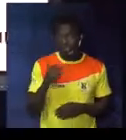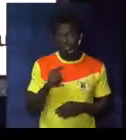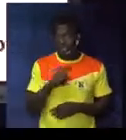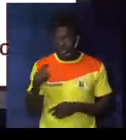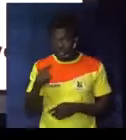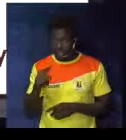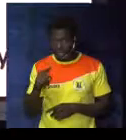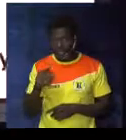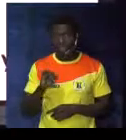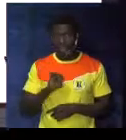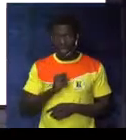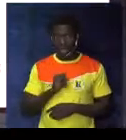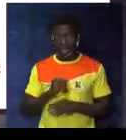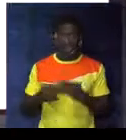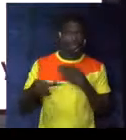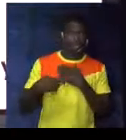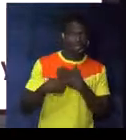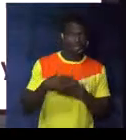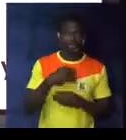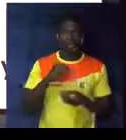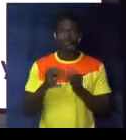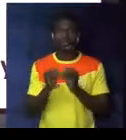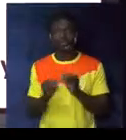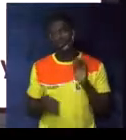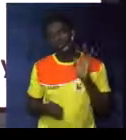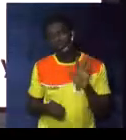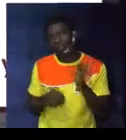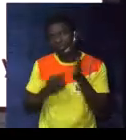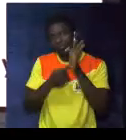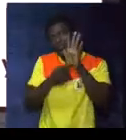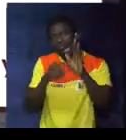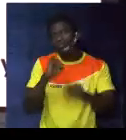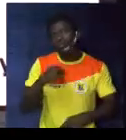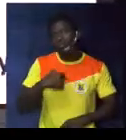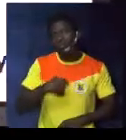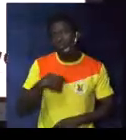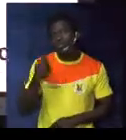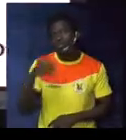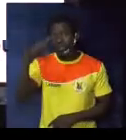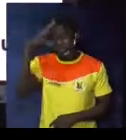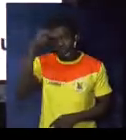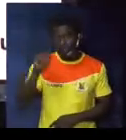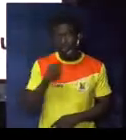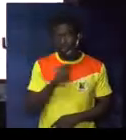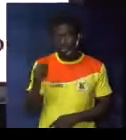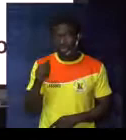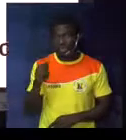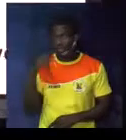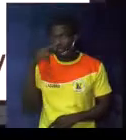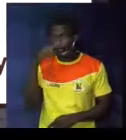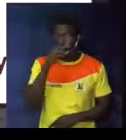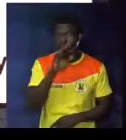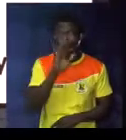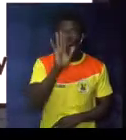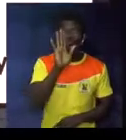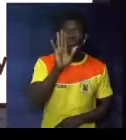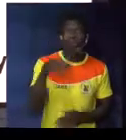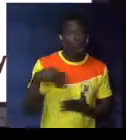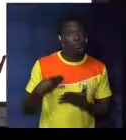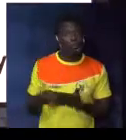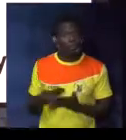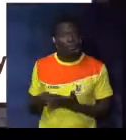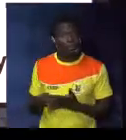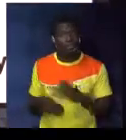eat dash I return. And number 5, show me the boy dash stole